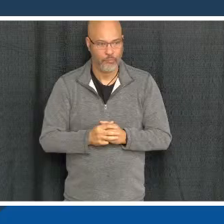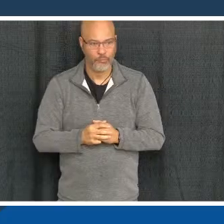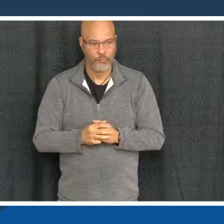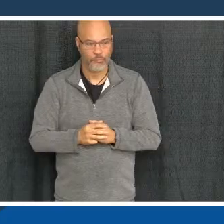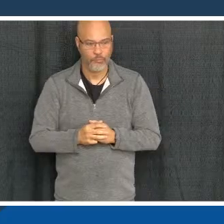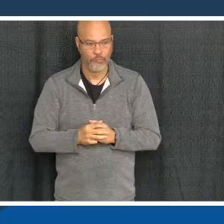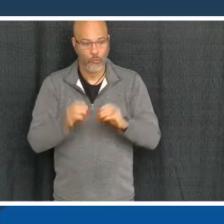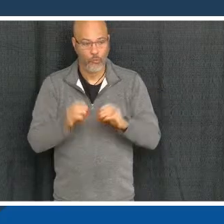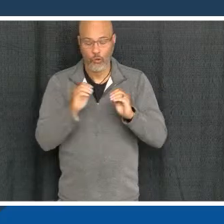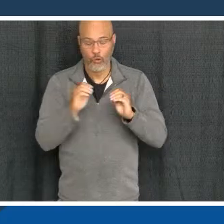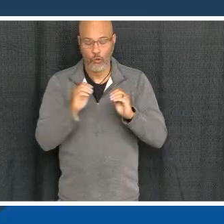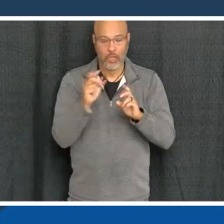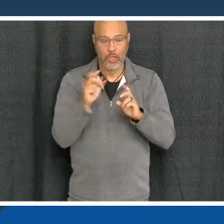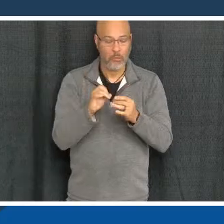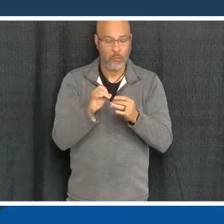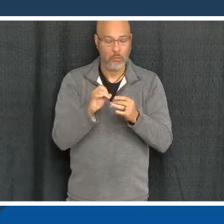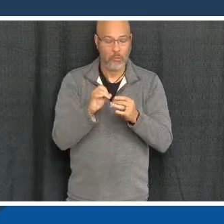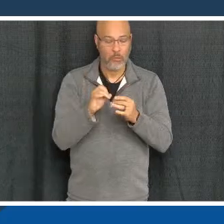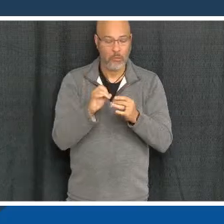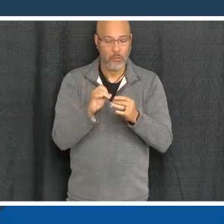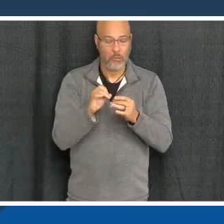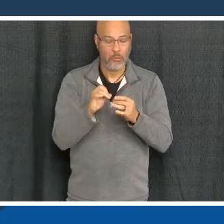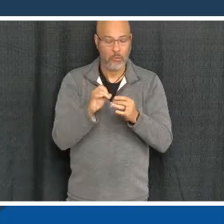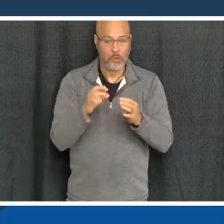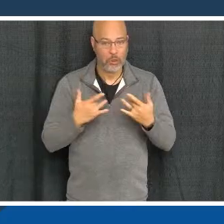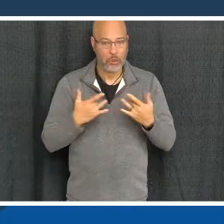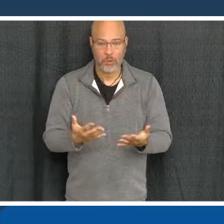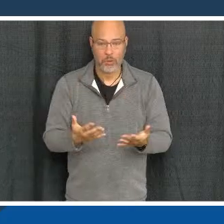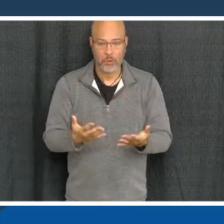There were no other department comments or concerns.